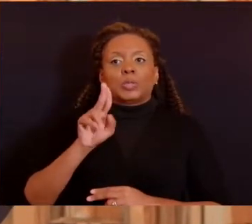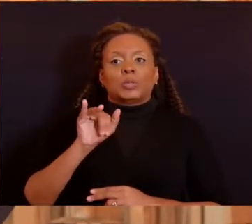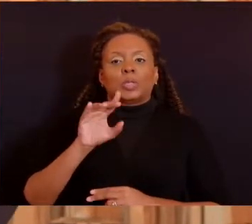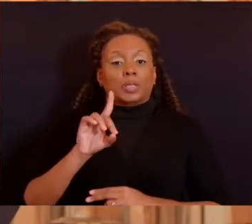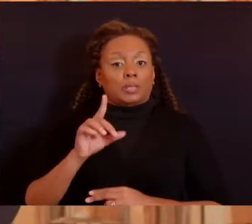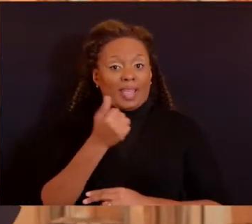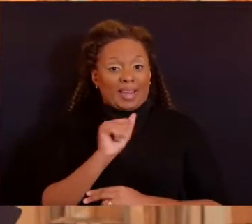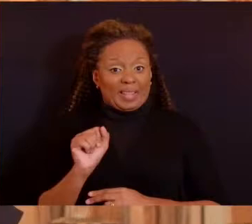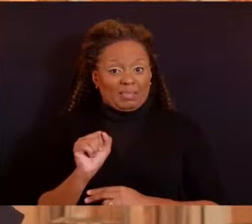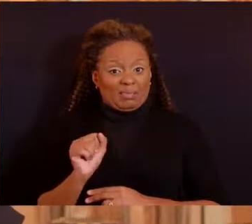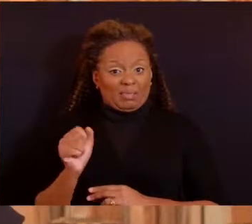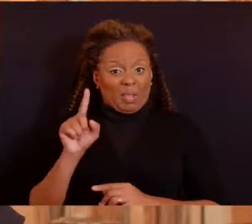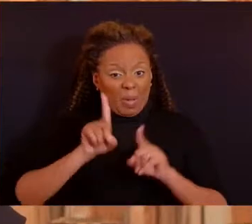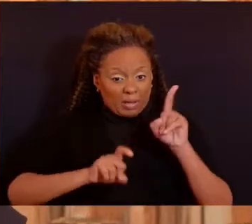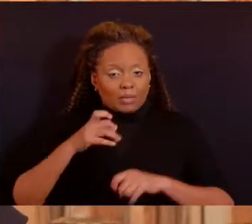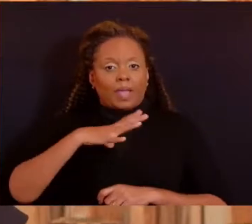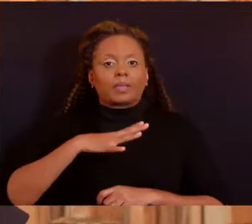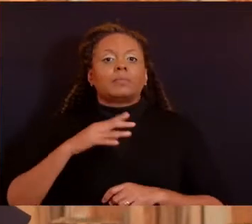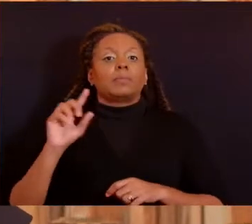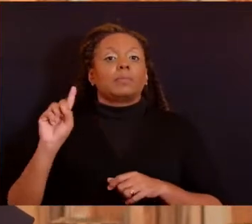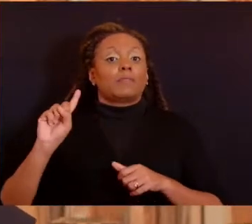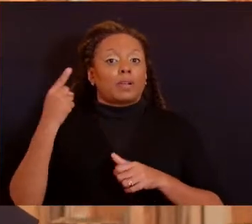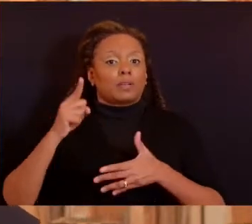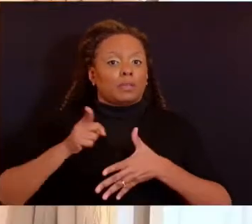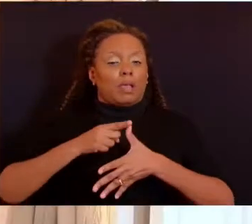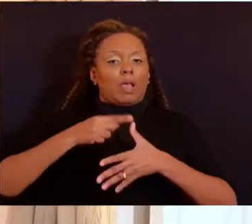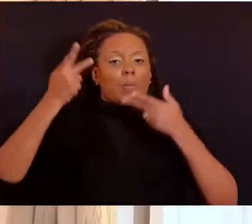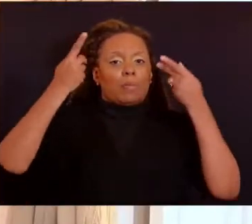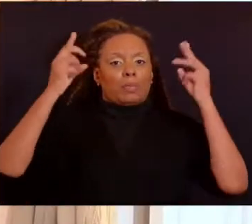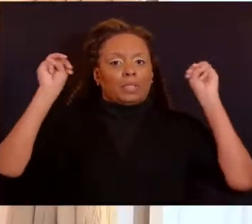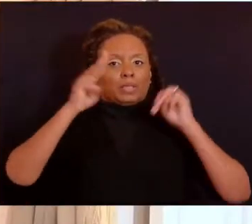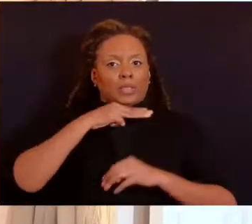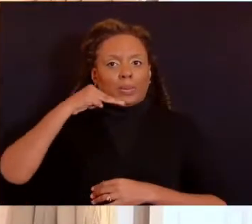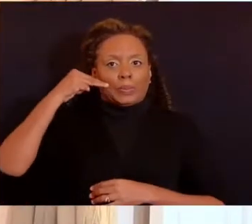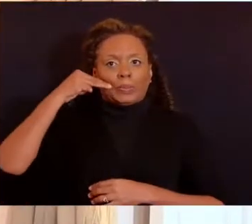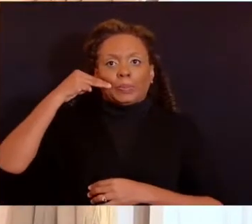any questions. We will begin with the Prime Minister.